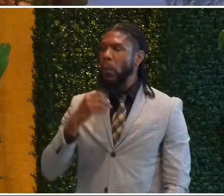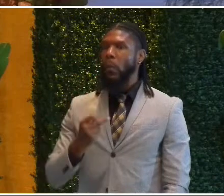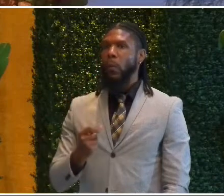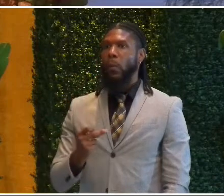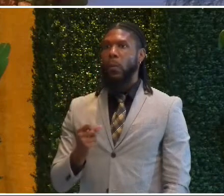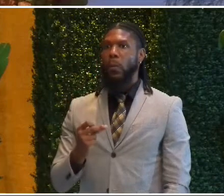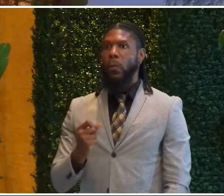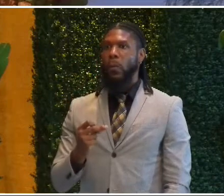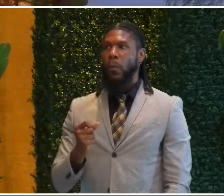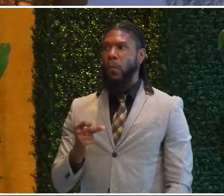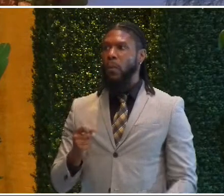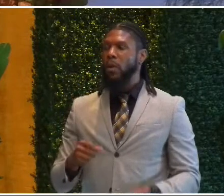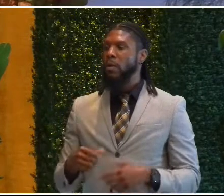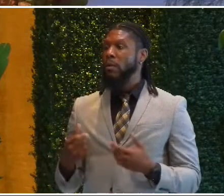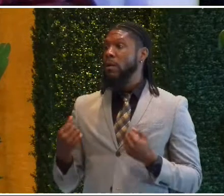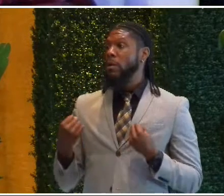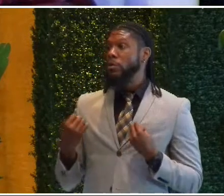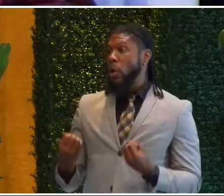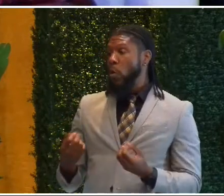And so, I mean,